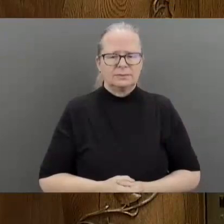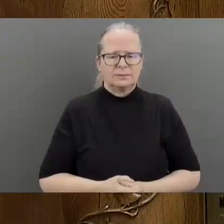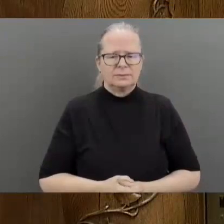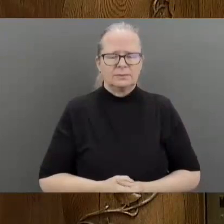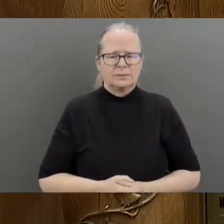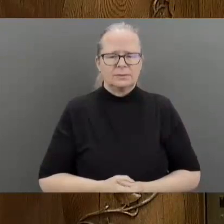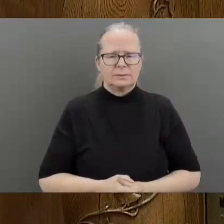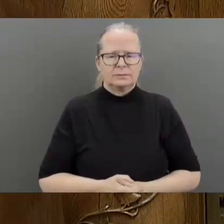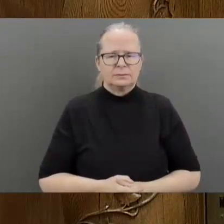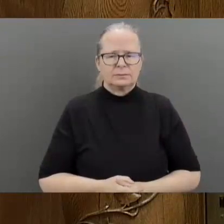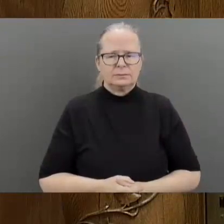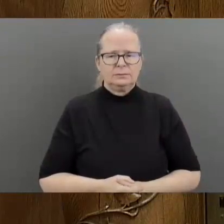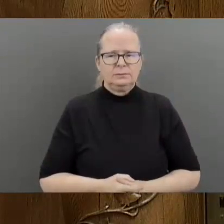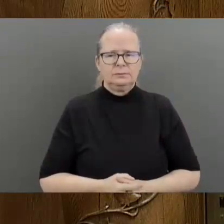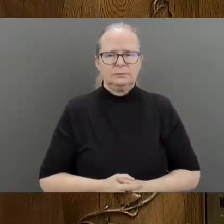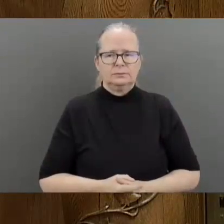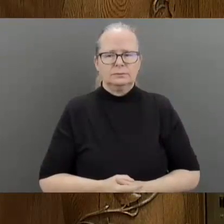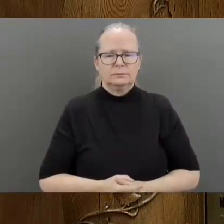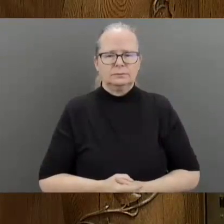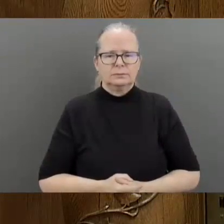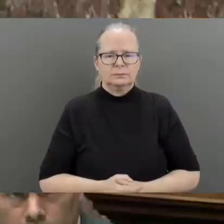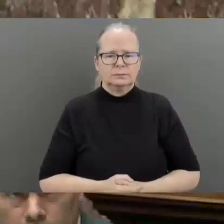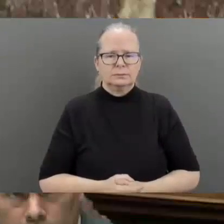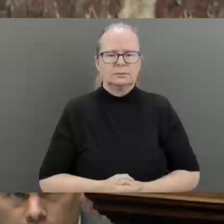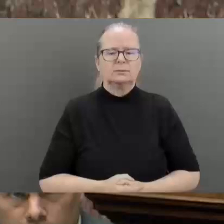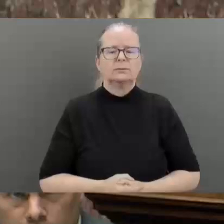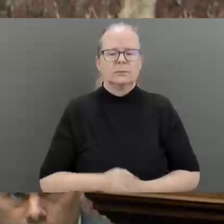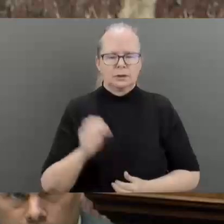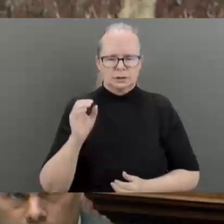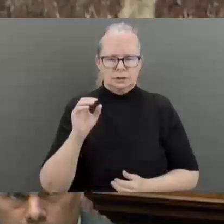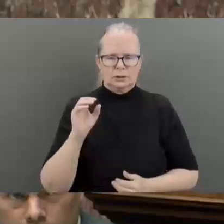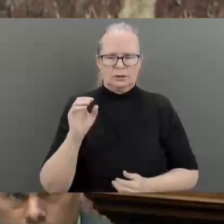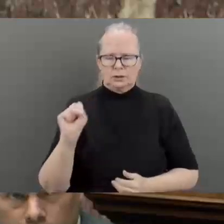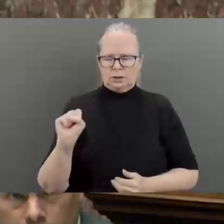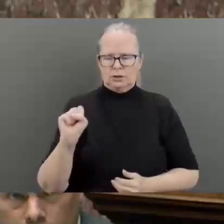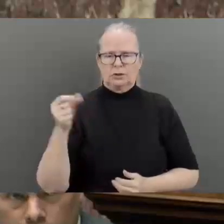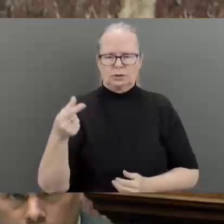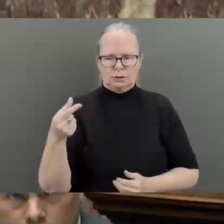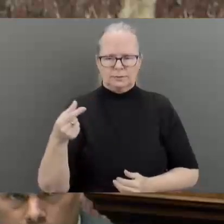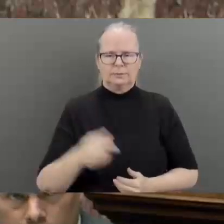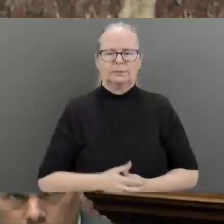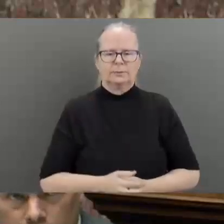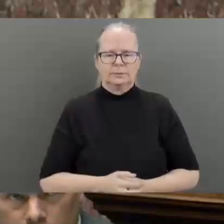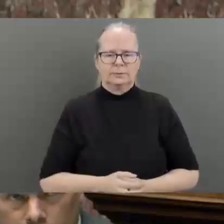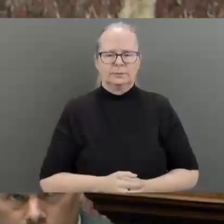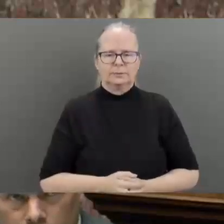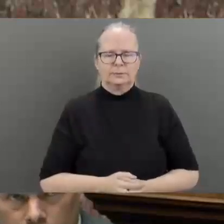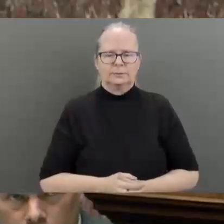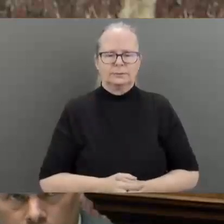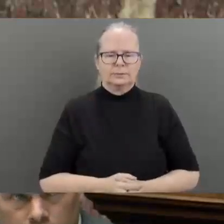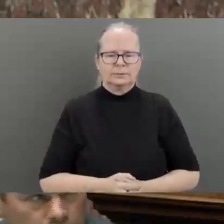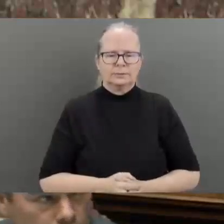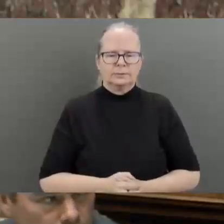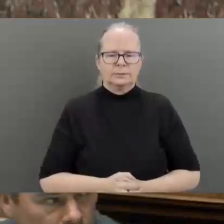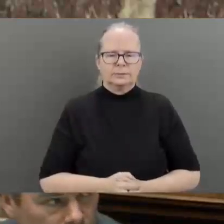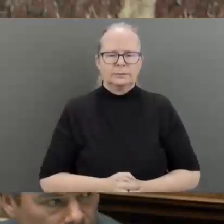Solicitor General. Thank you, Mr. Speaker. I, too, spent most of my life as a police